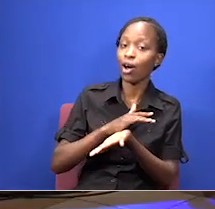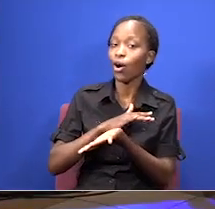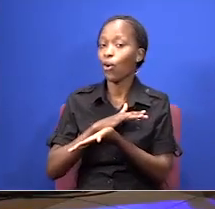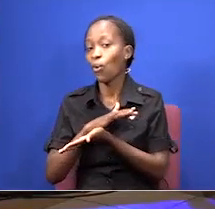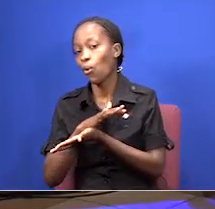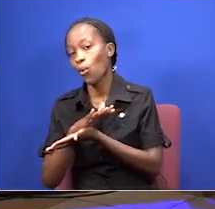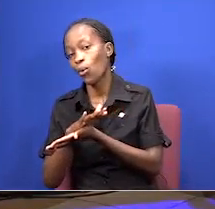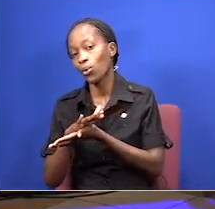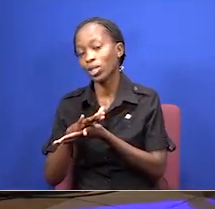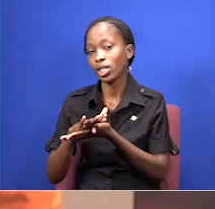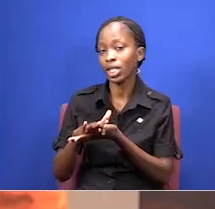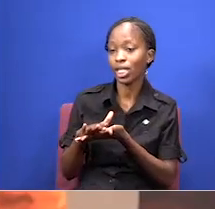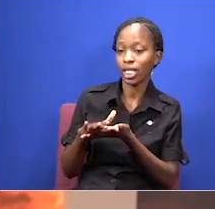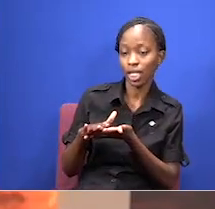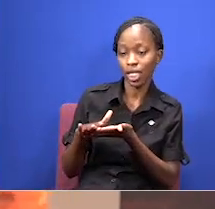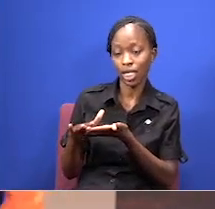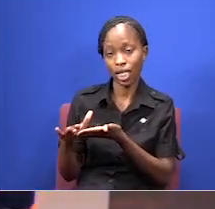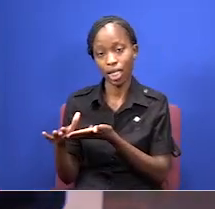Holy. I will sing.